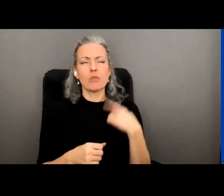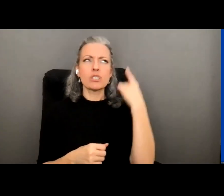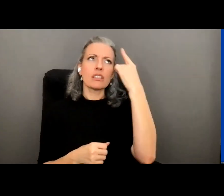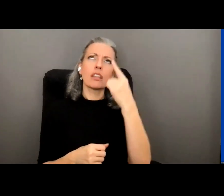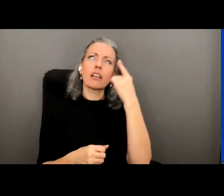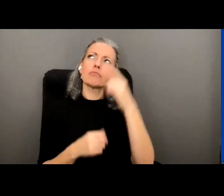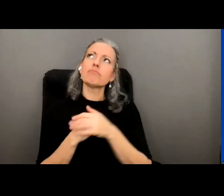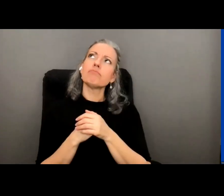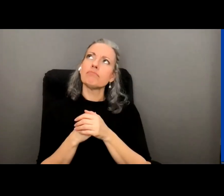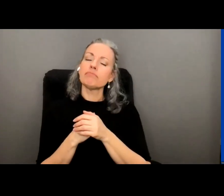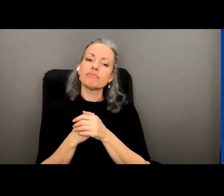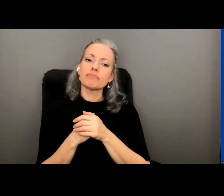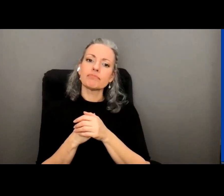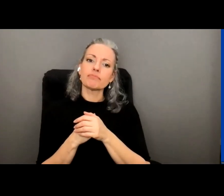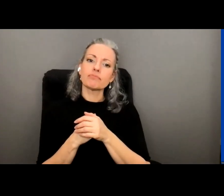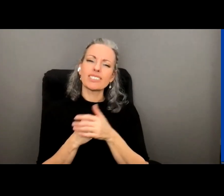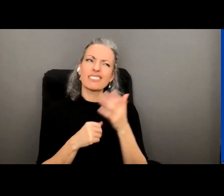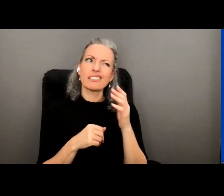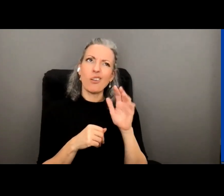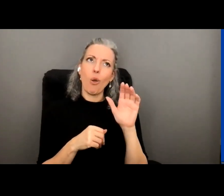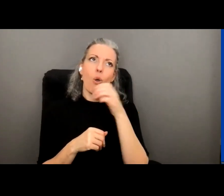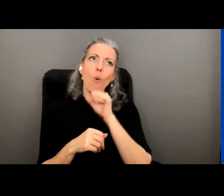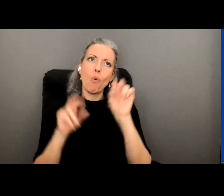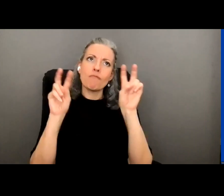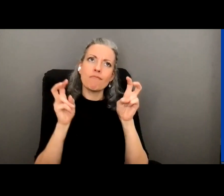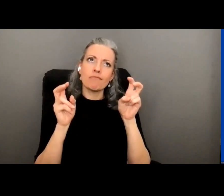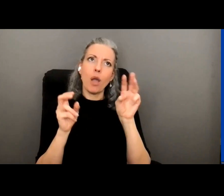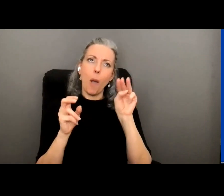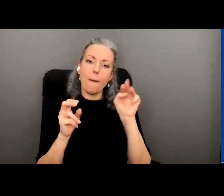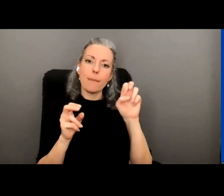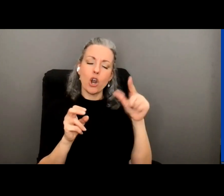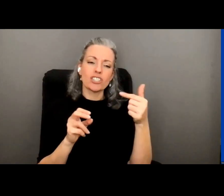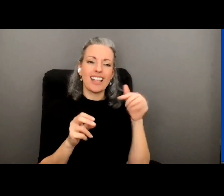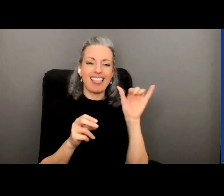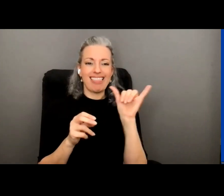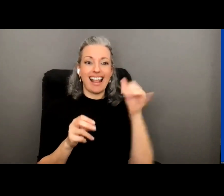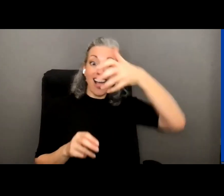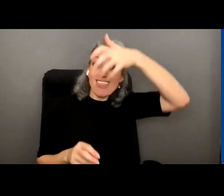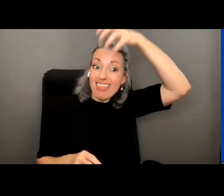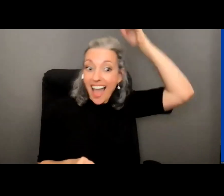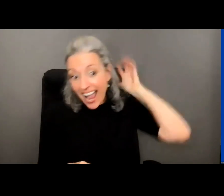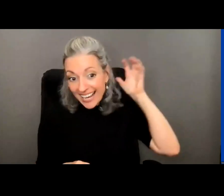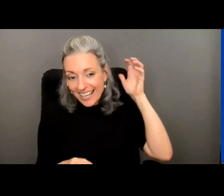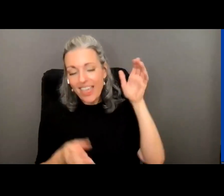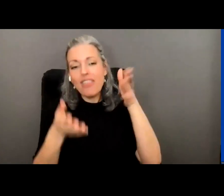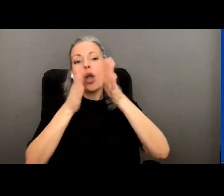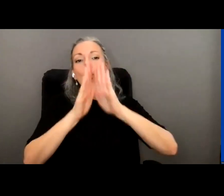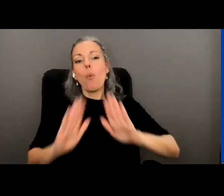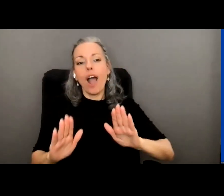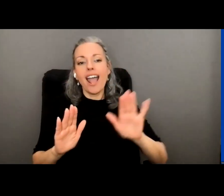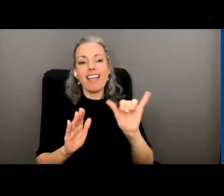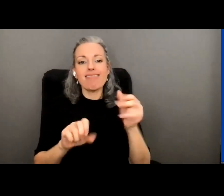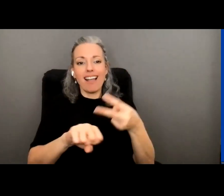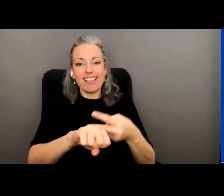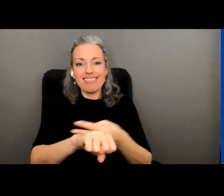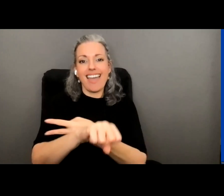that old adage about the month of March. It roars in like a lion and out like a lamb. January